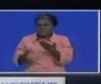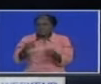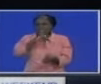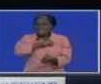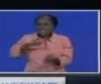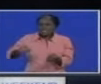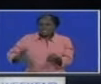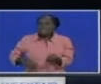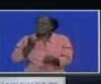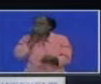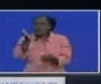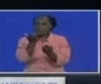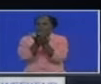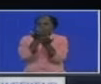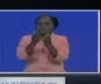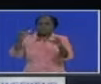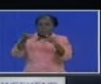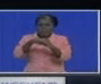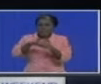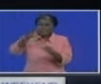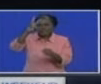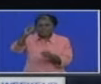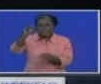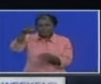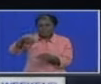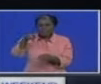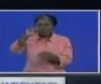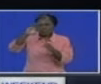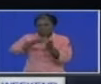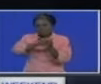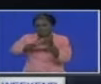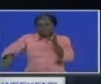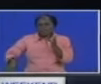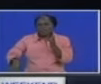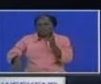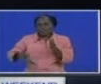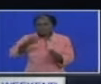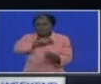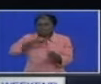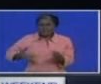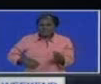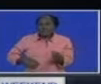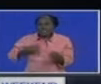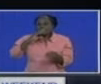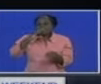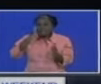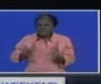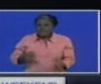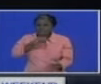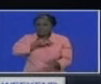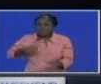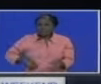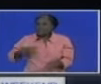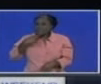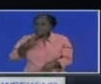a proposal by members of the National Assembly to scrap the Senate. But National Assembly Speaker Justin Muturi says the MPs